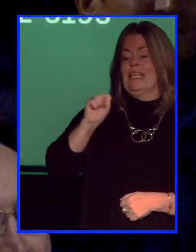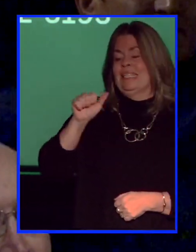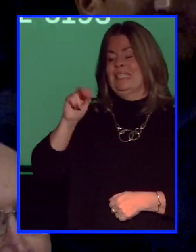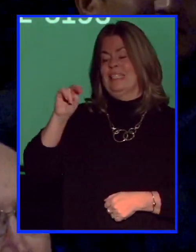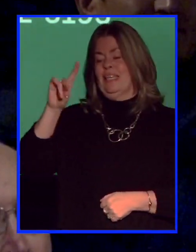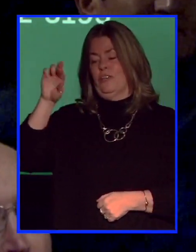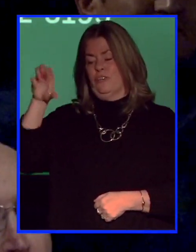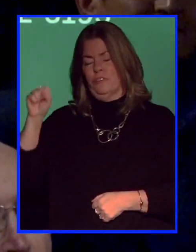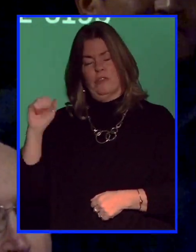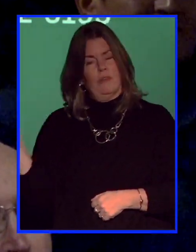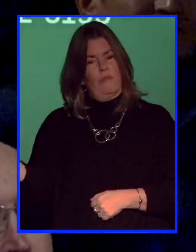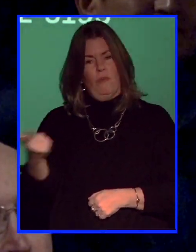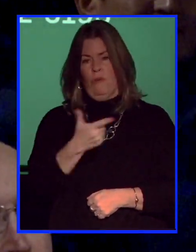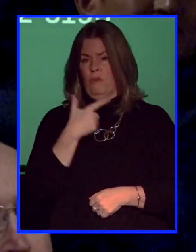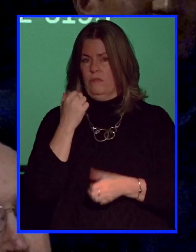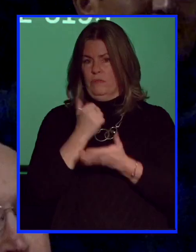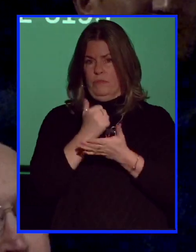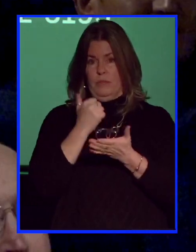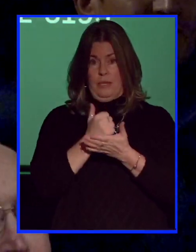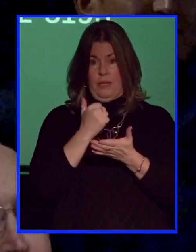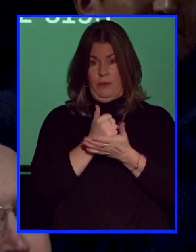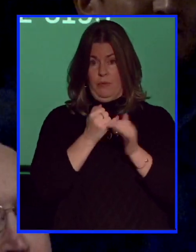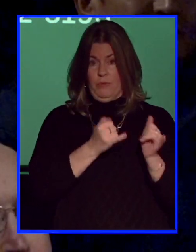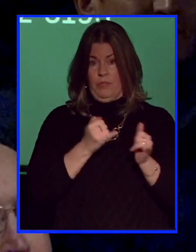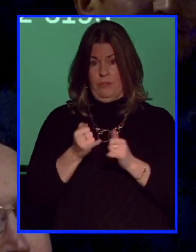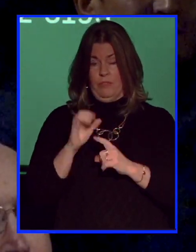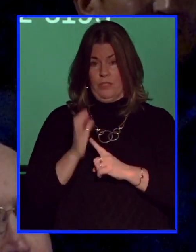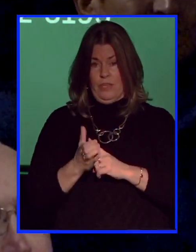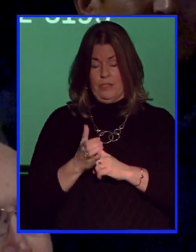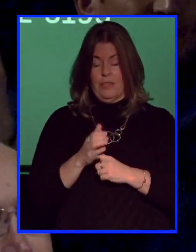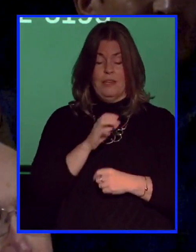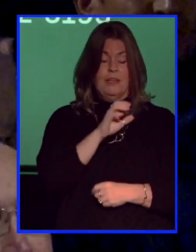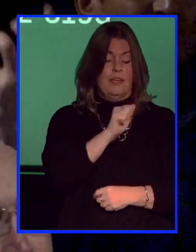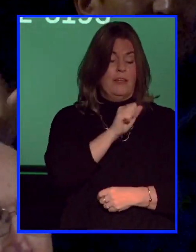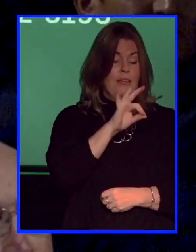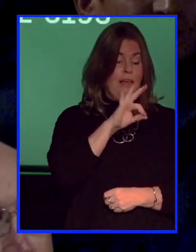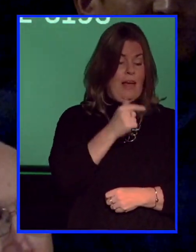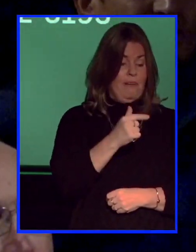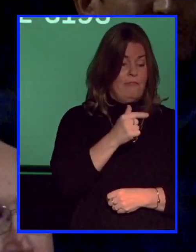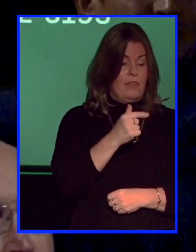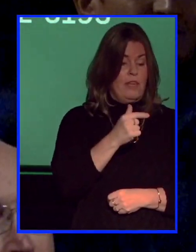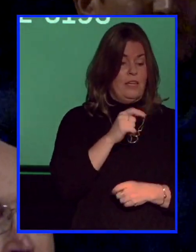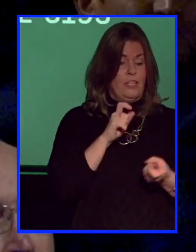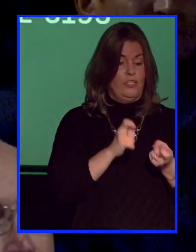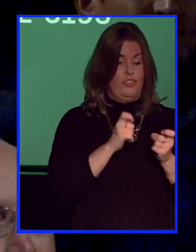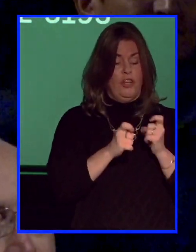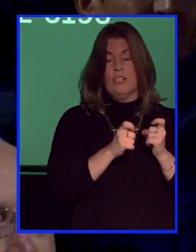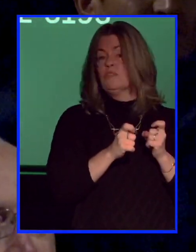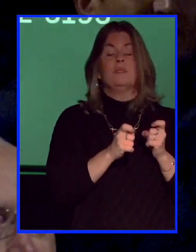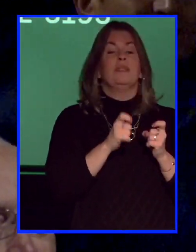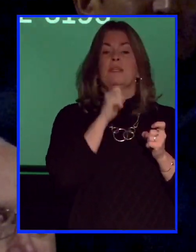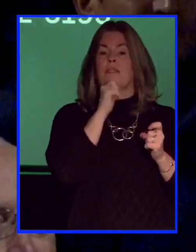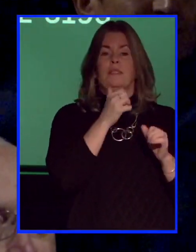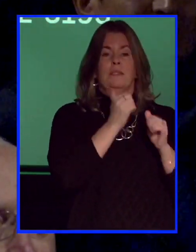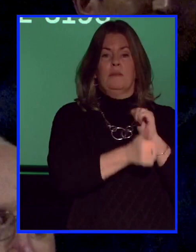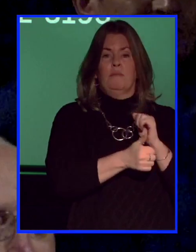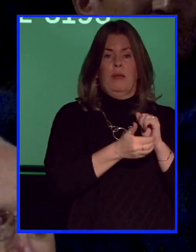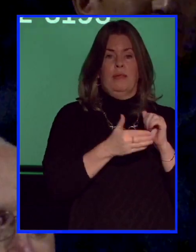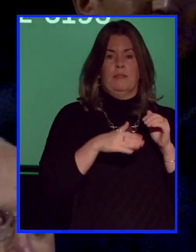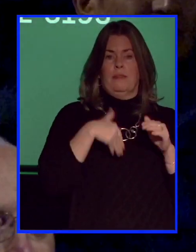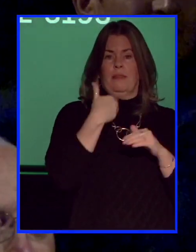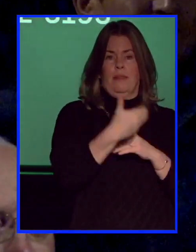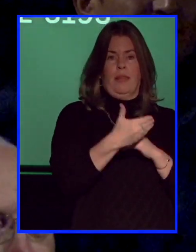the individual cases. Because the Afghan Adjustment Act didn't make it through the last session of